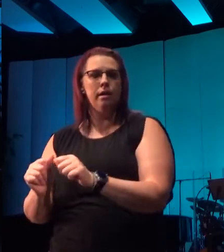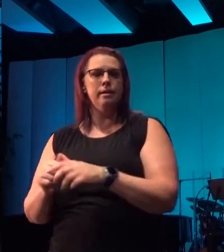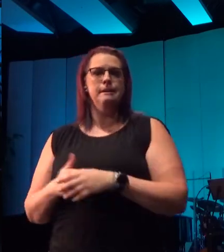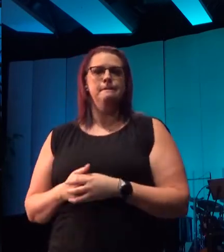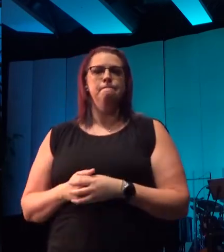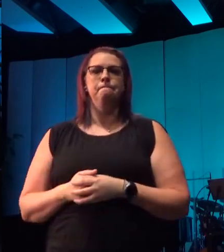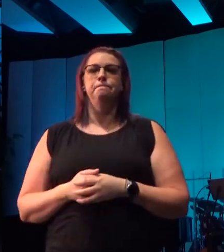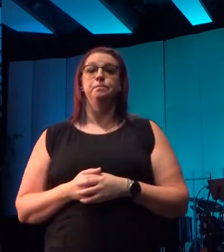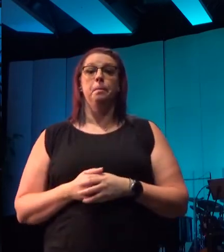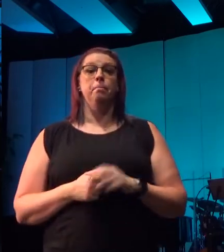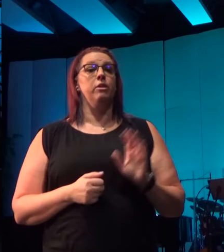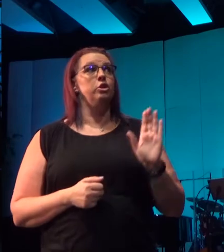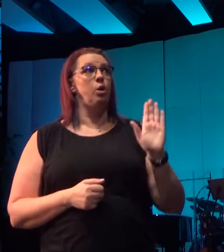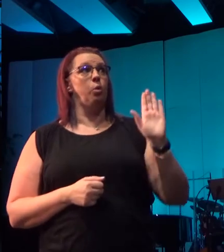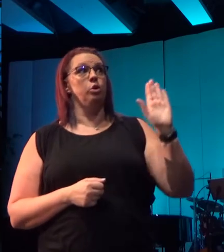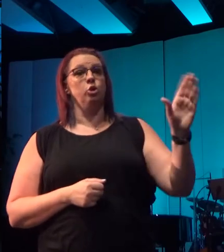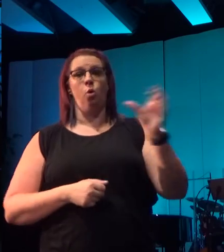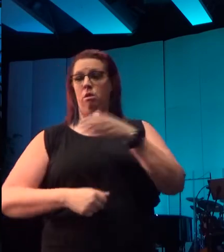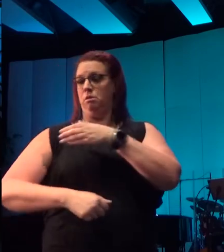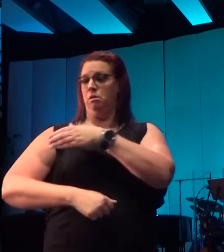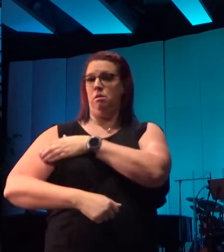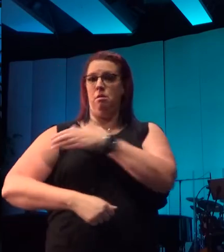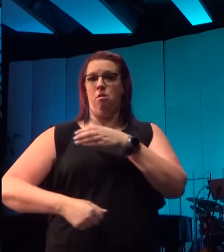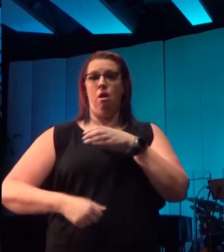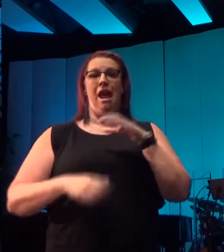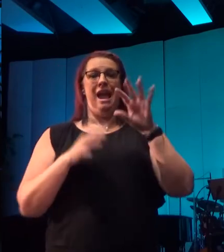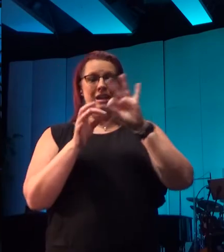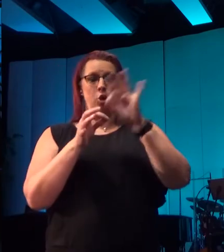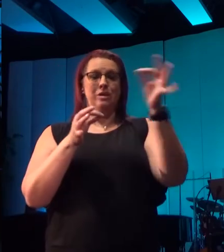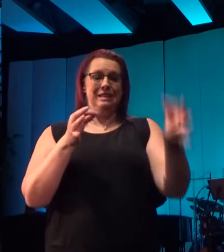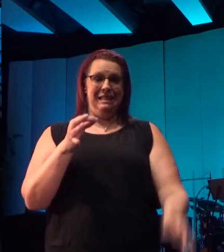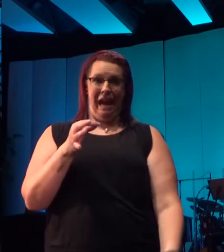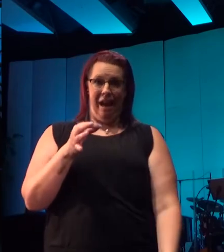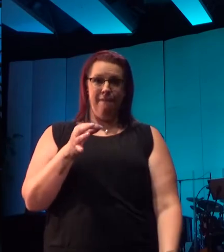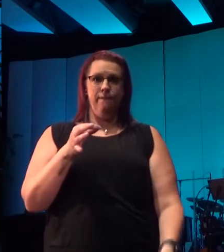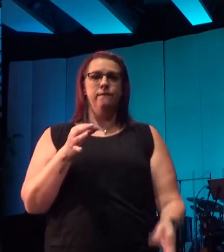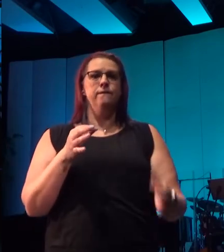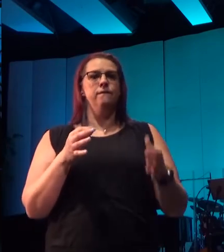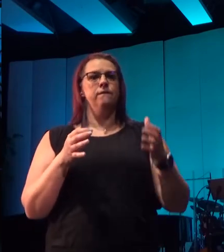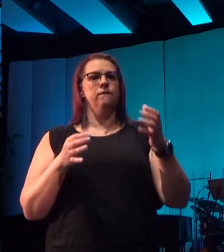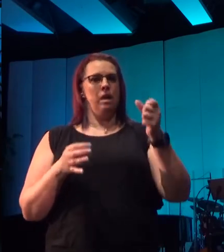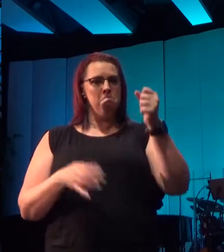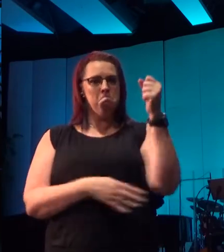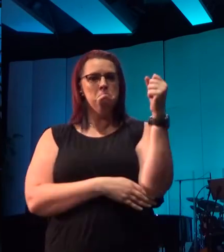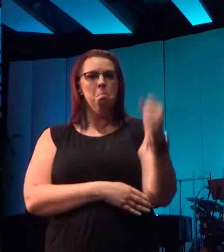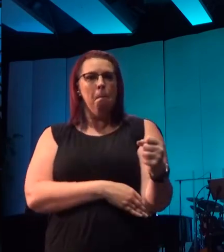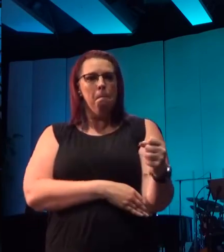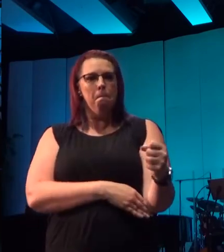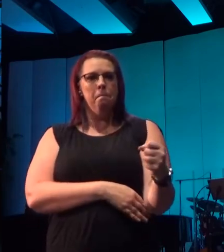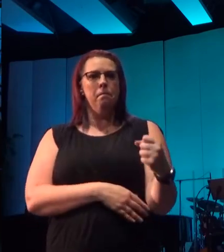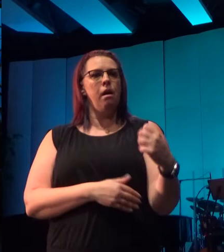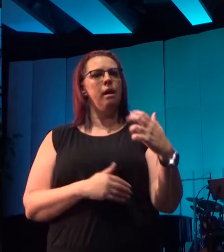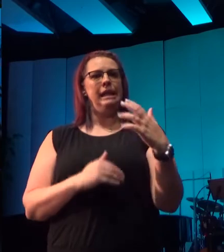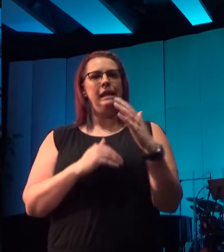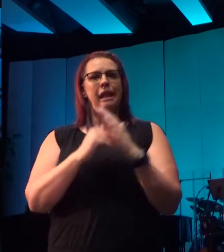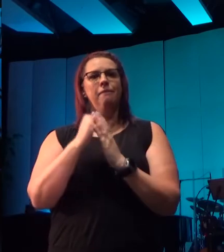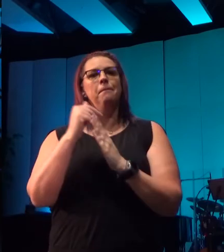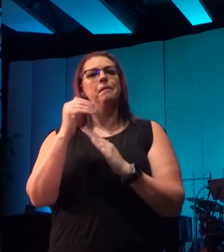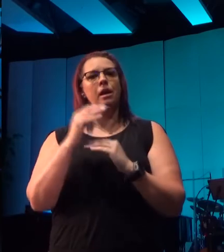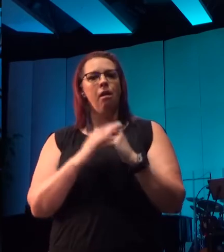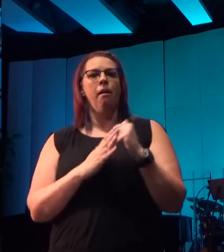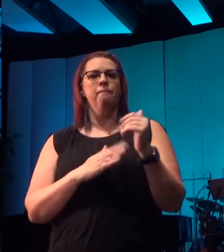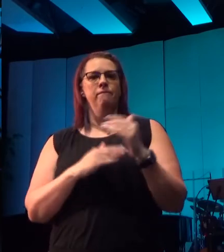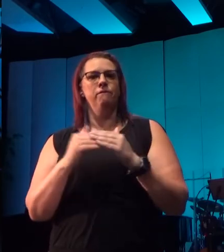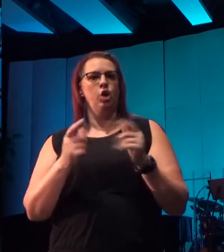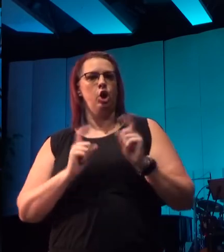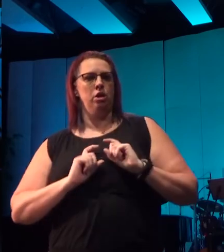Thy rod and thy staff, they comfort me. Now, the rod was a 2 or 3